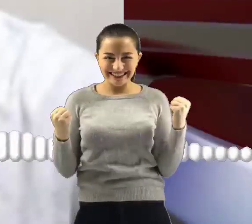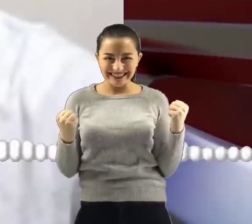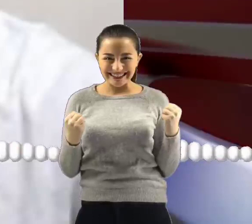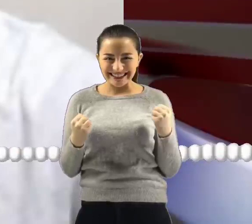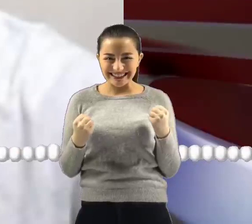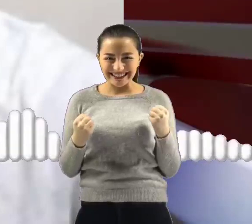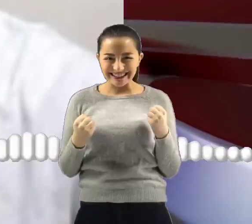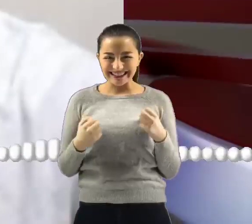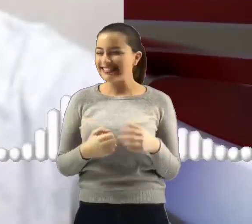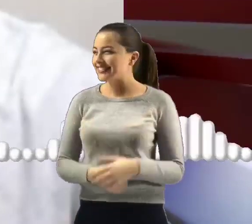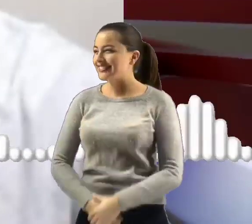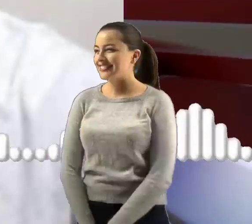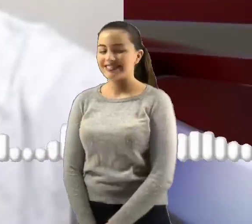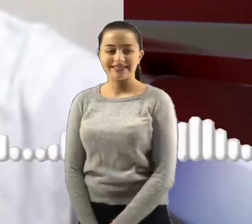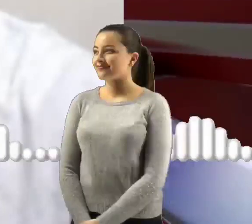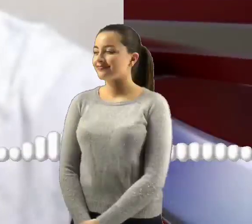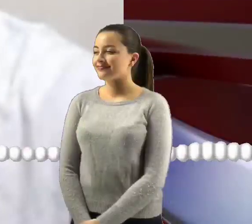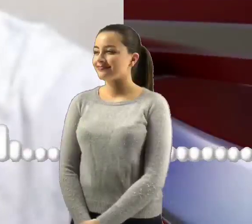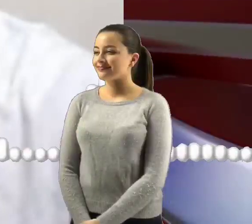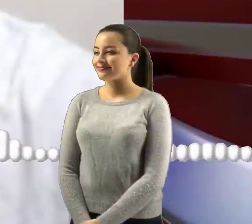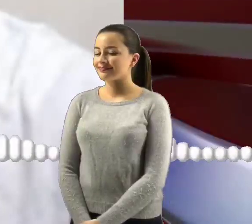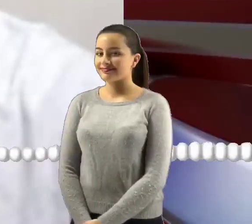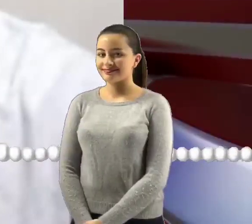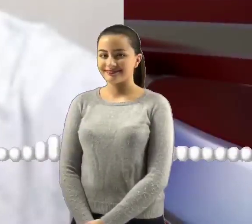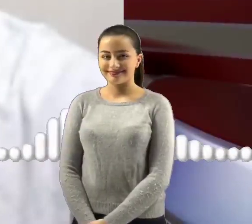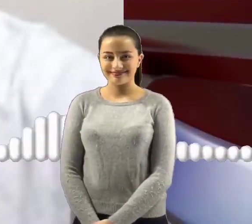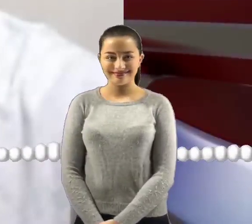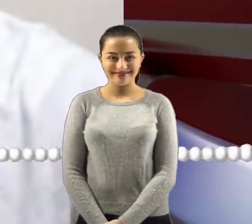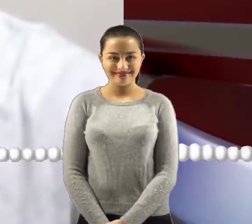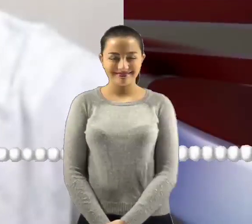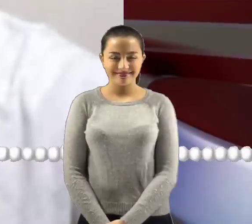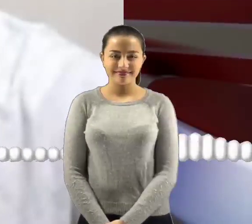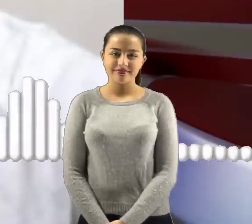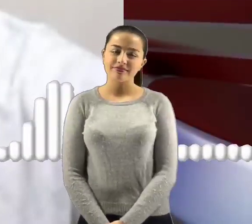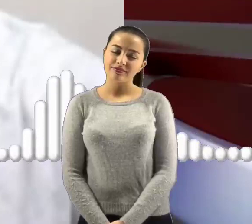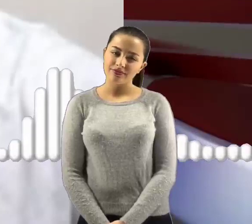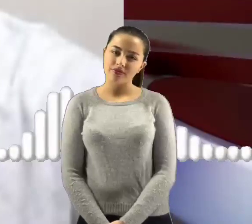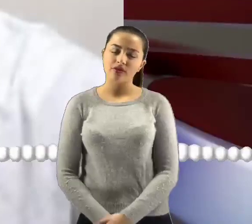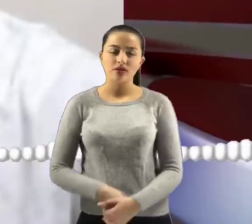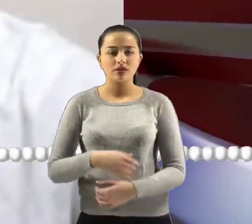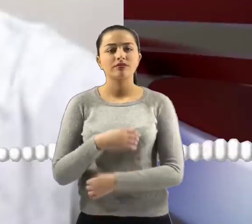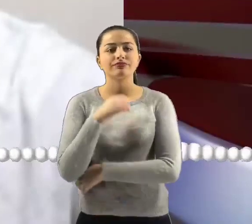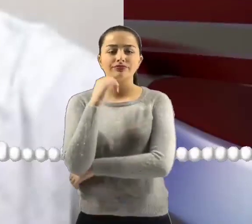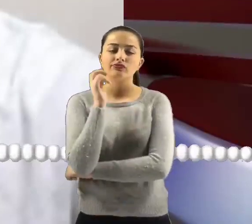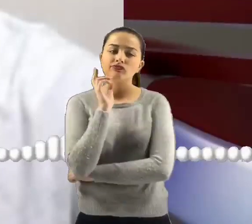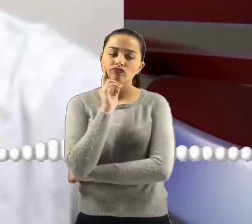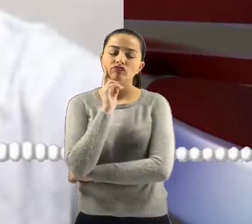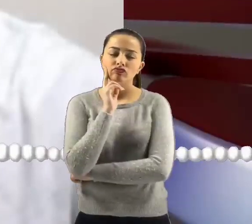Ai ka kwenye kwa Abia frahu. Mana. Ai ka ya ne dozi ba ega ha na eke na Nigeria ai